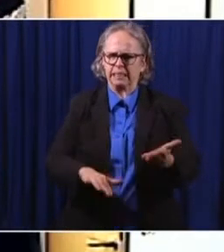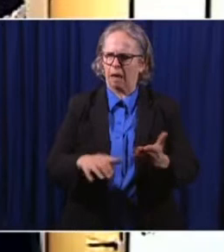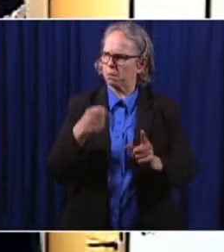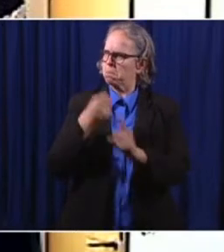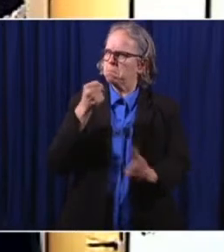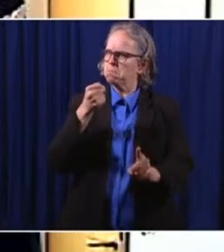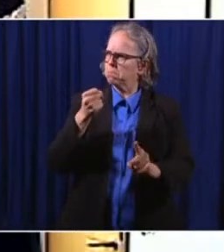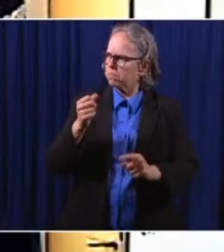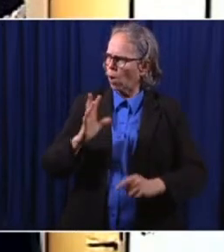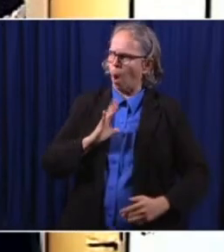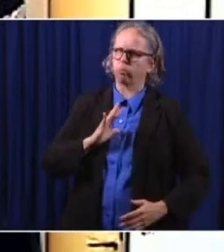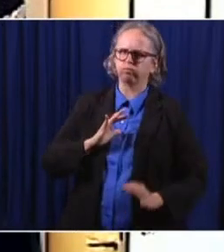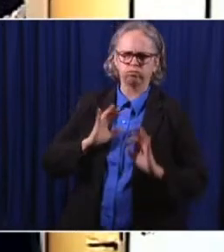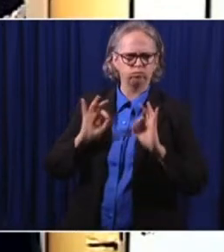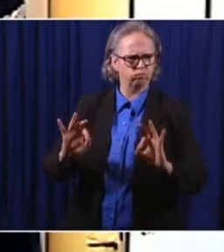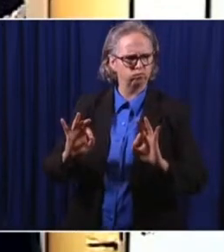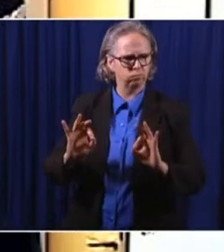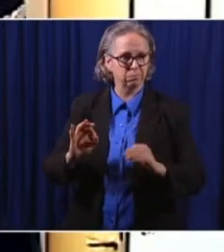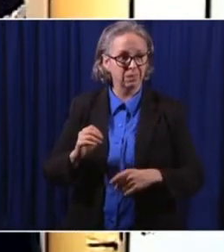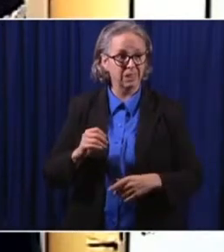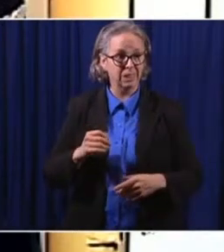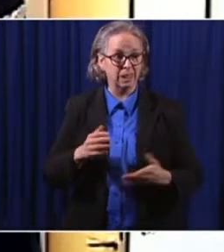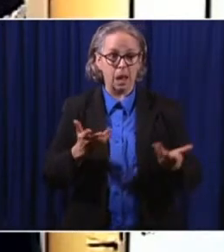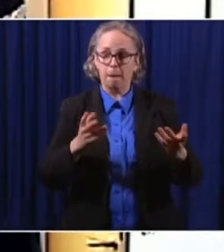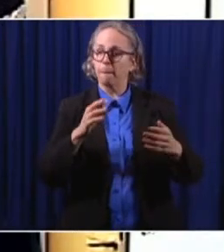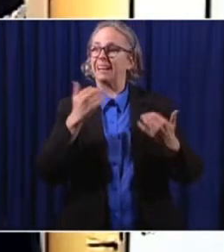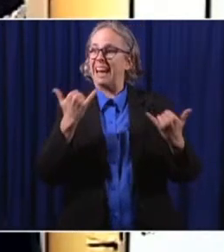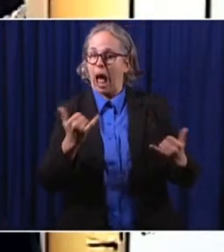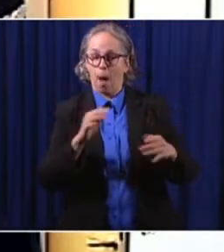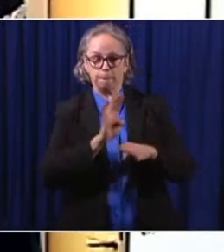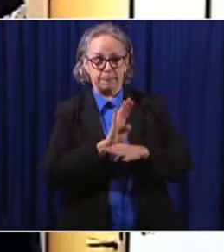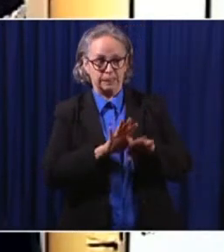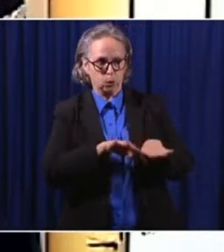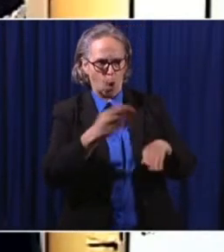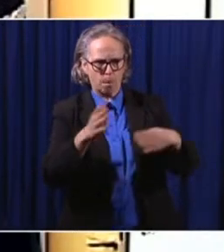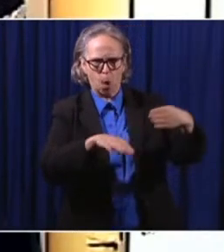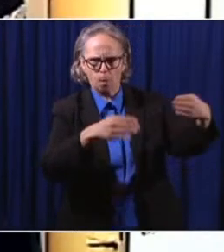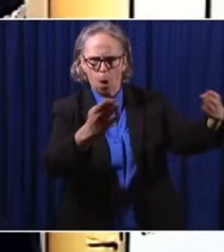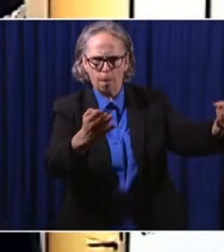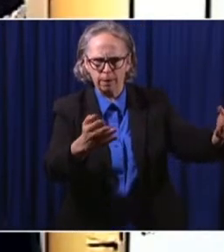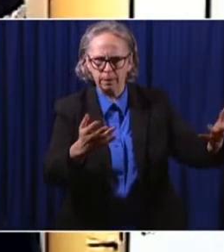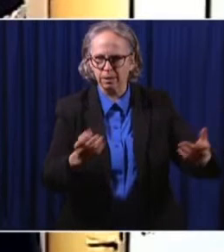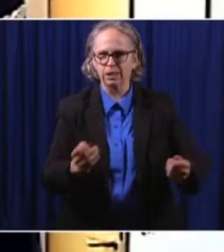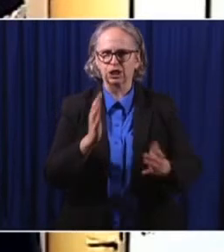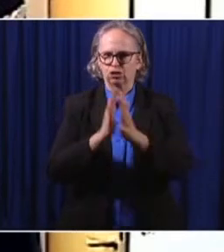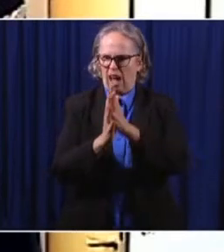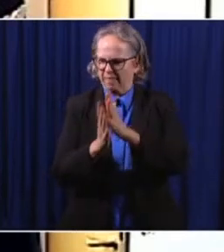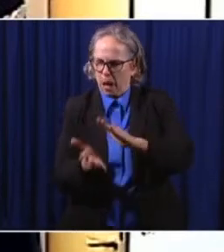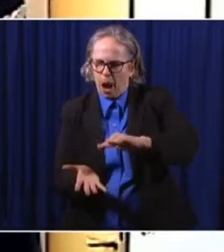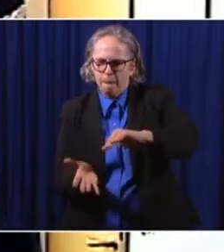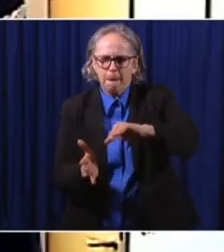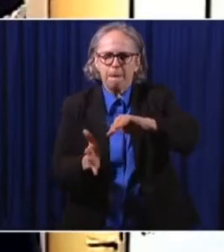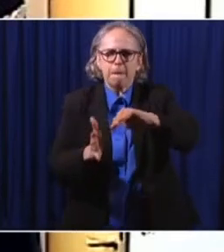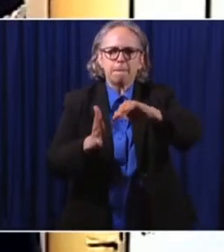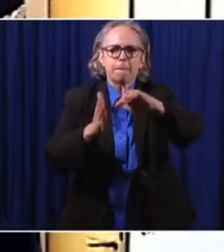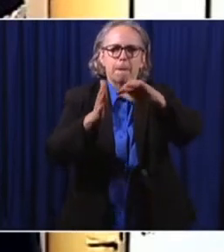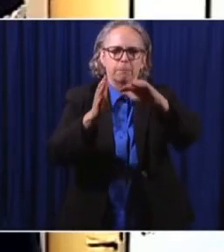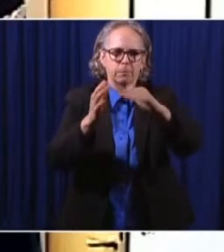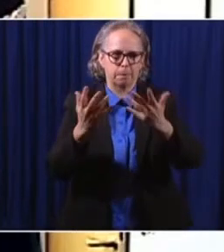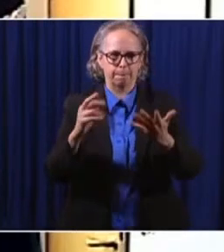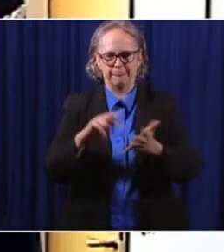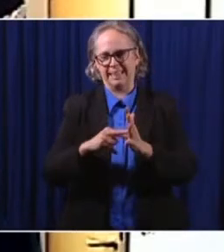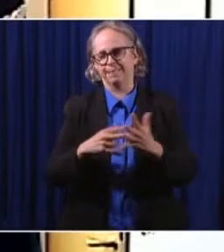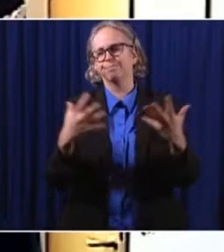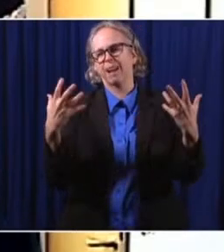definite uptick in crashes, fatal crashes, and a significant increase in the speeds at which vehicles were traveling